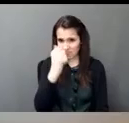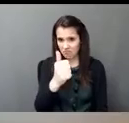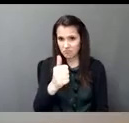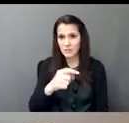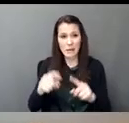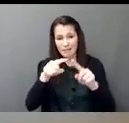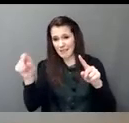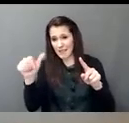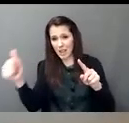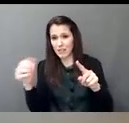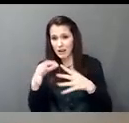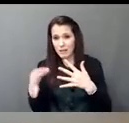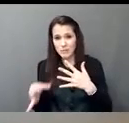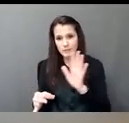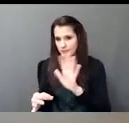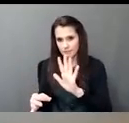them.